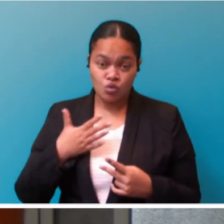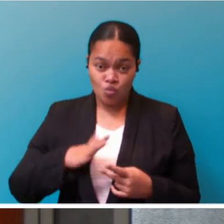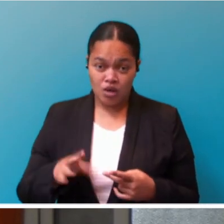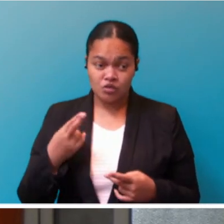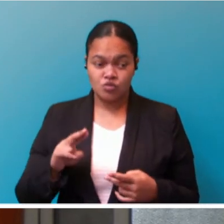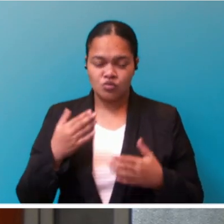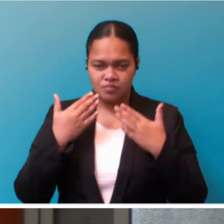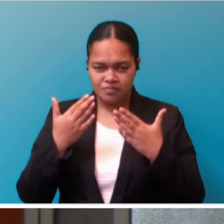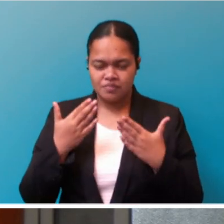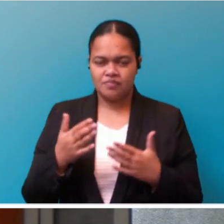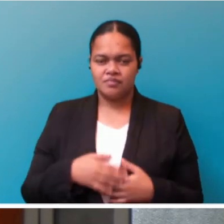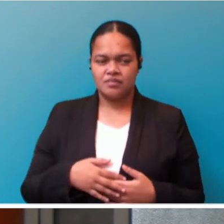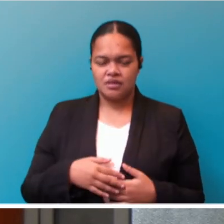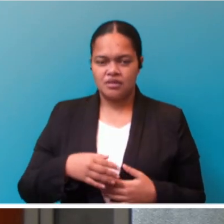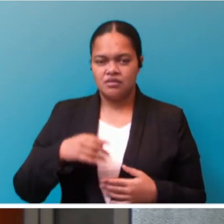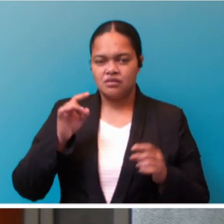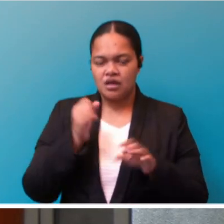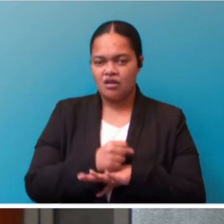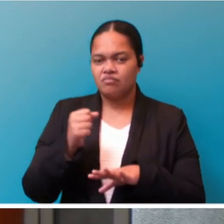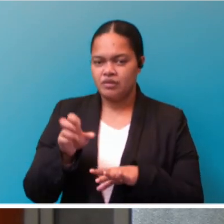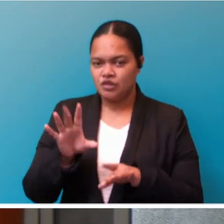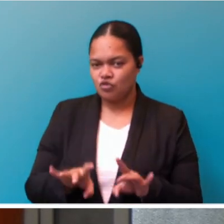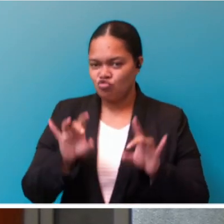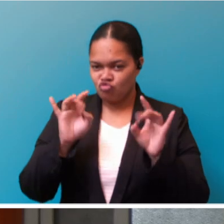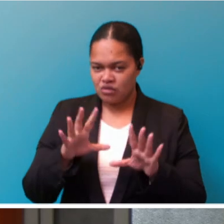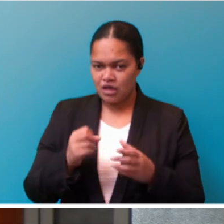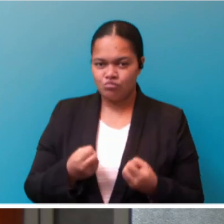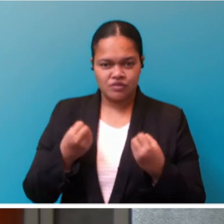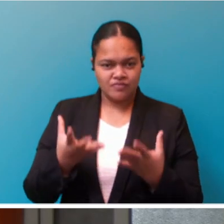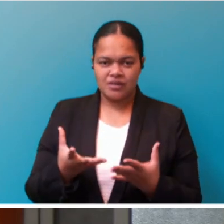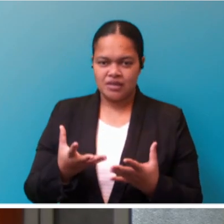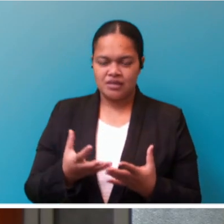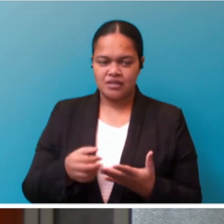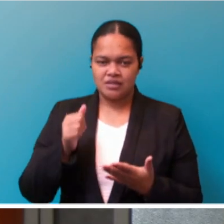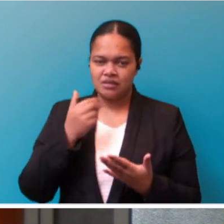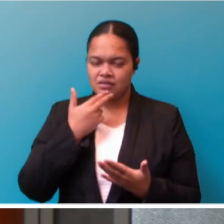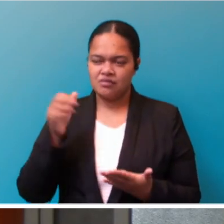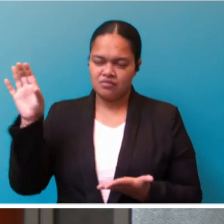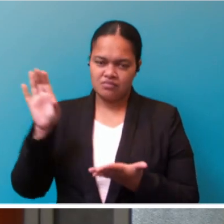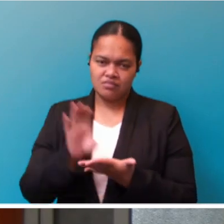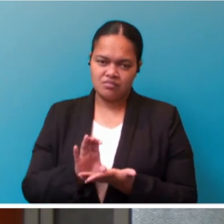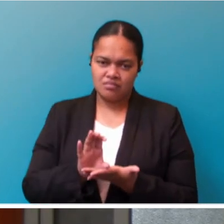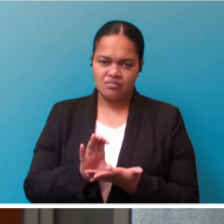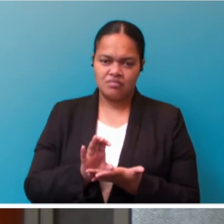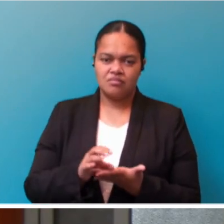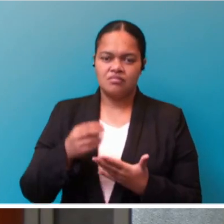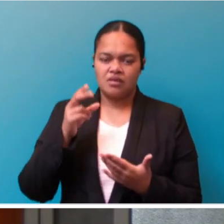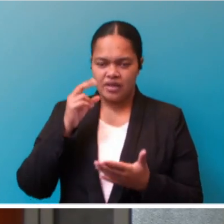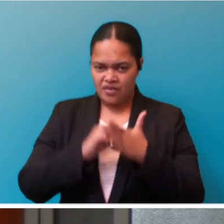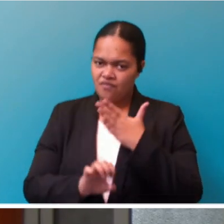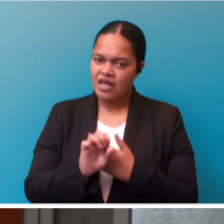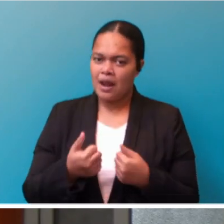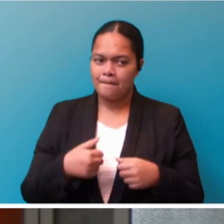a sincere gratitude to the Government of Australia that provided very generous funding to make the whole event possible. I also thank